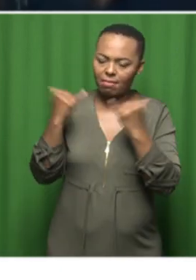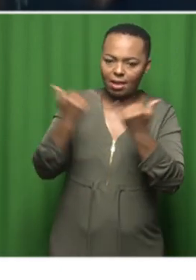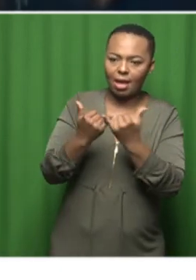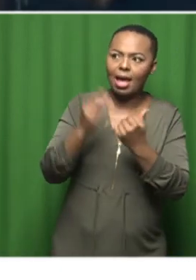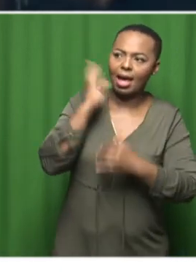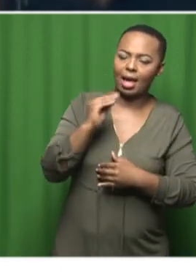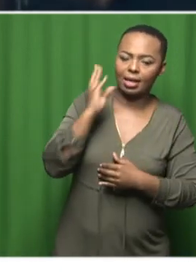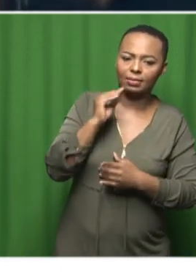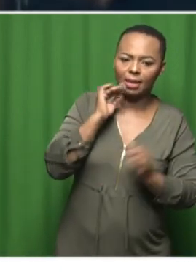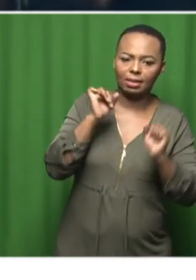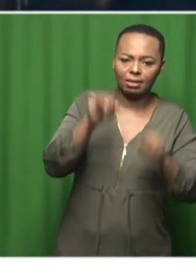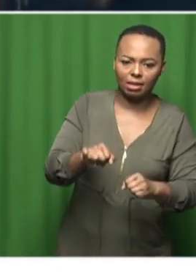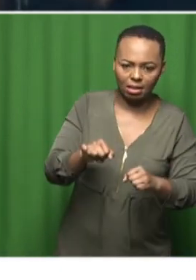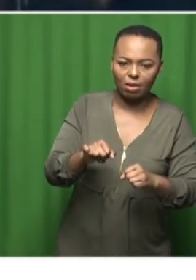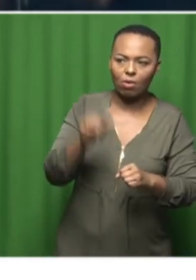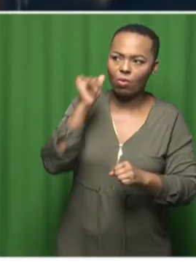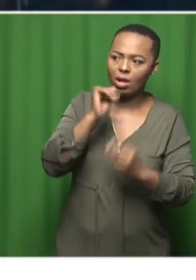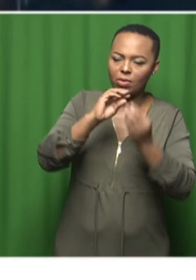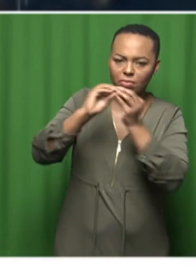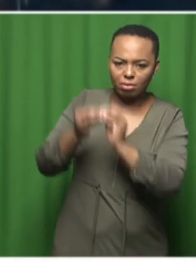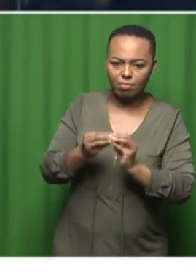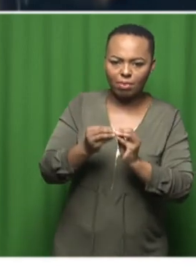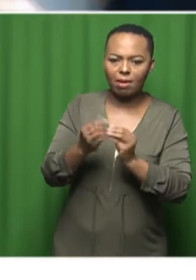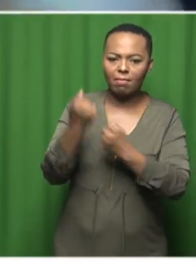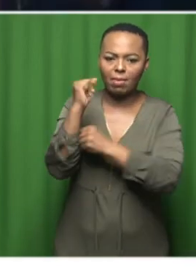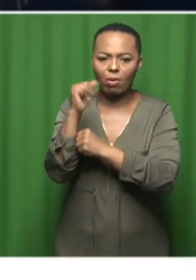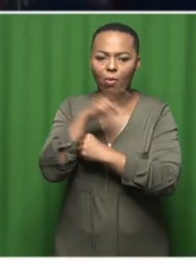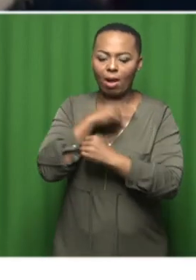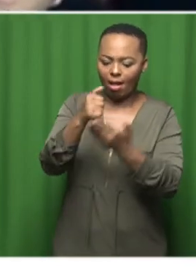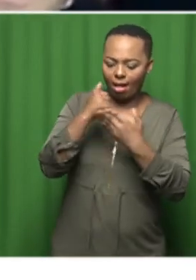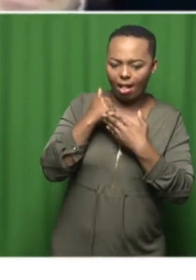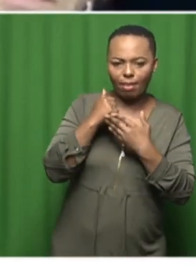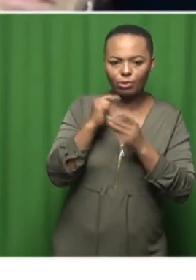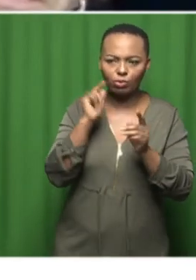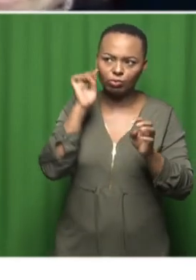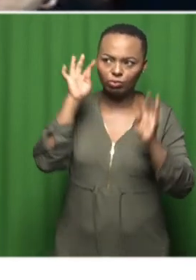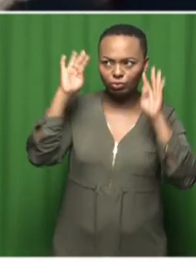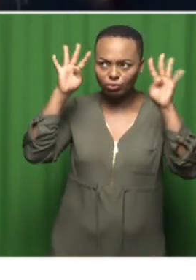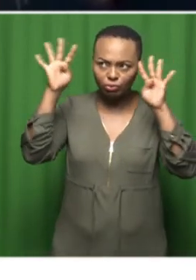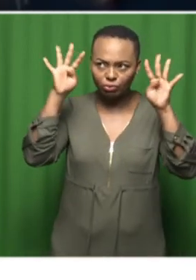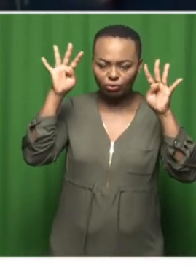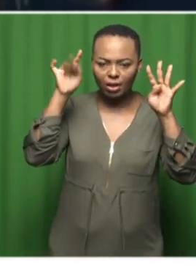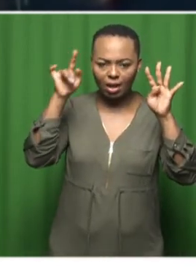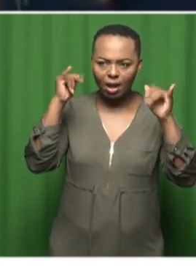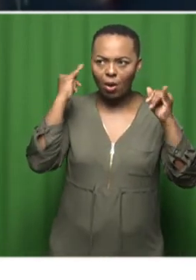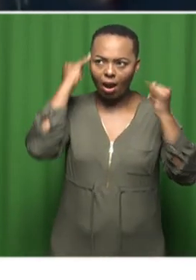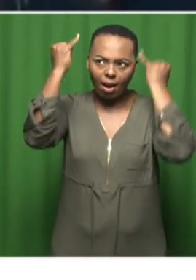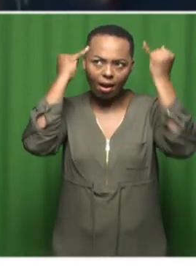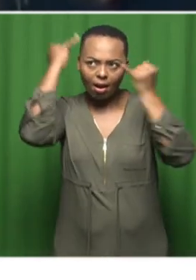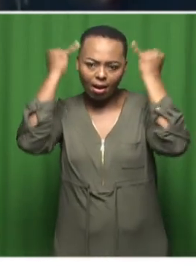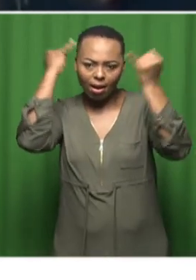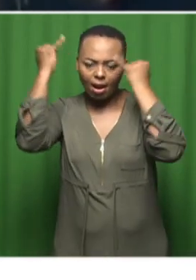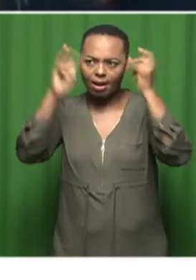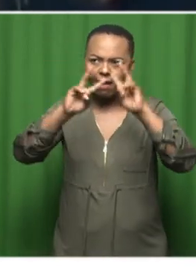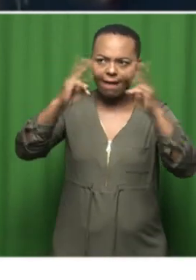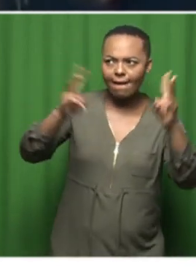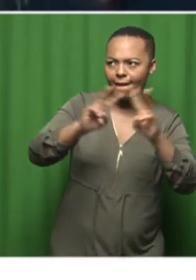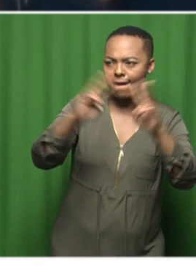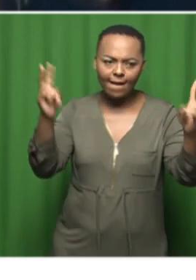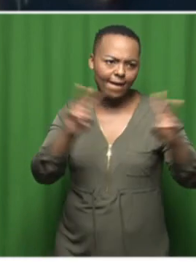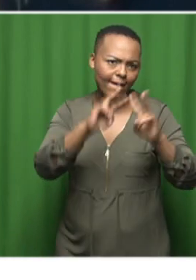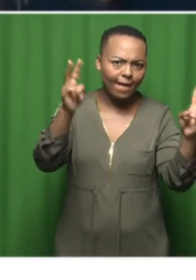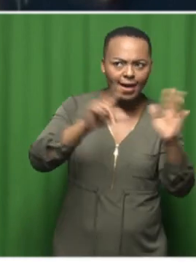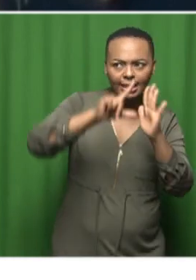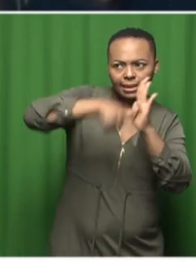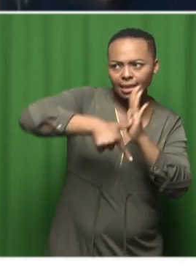the manufacturing industry, because it has helped us navigate the design industry in a different level versus being